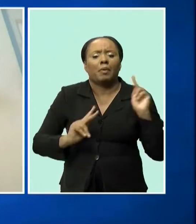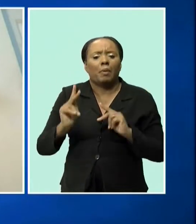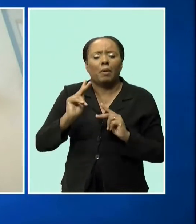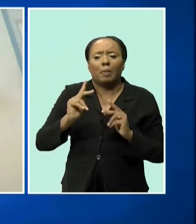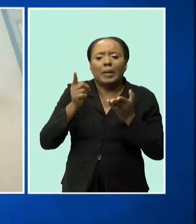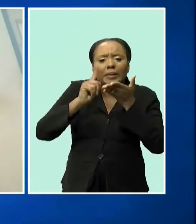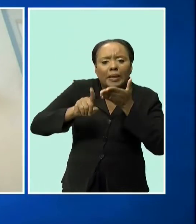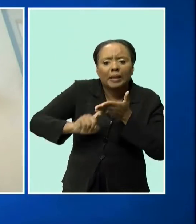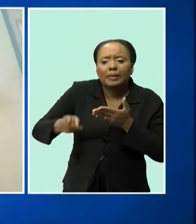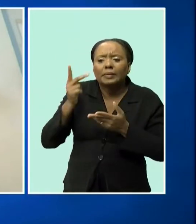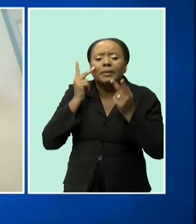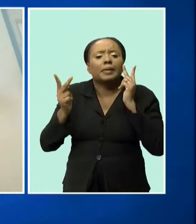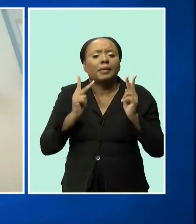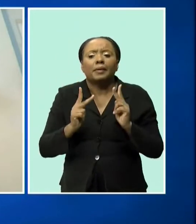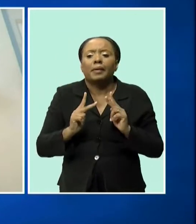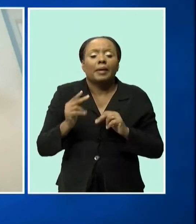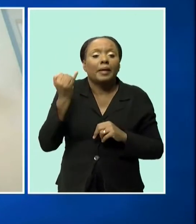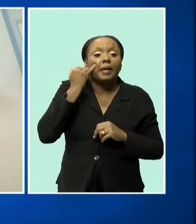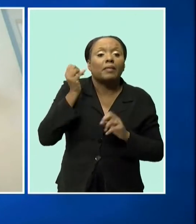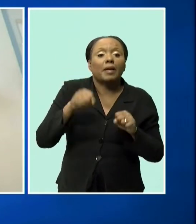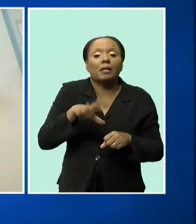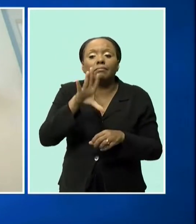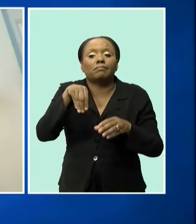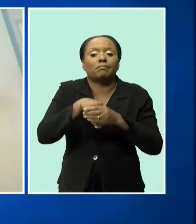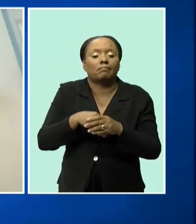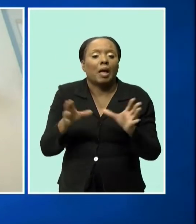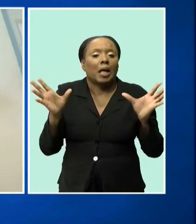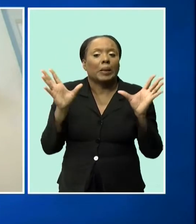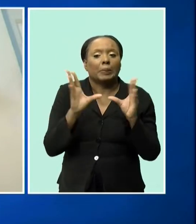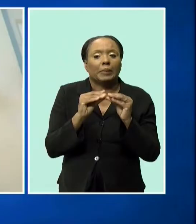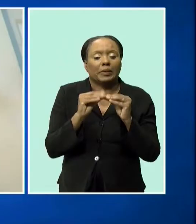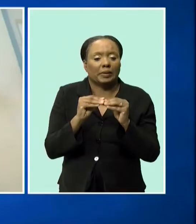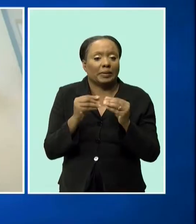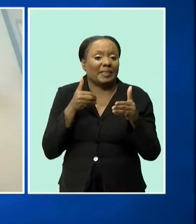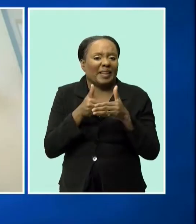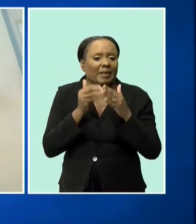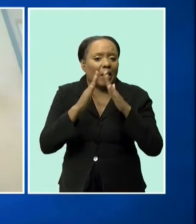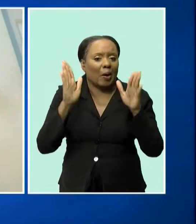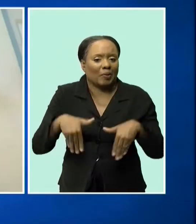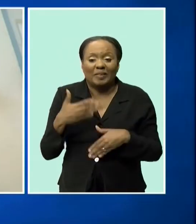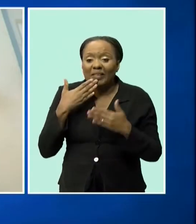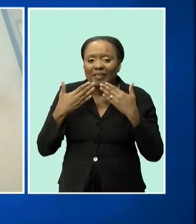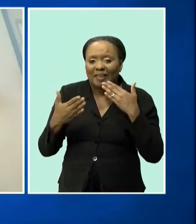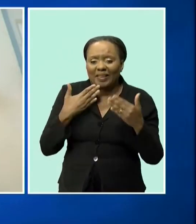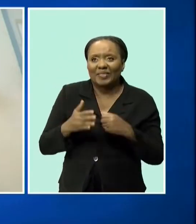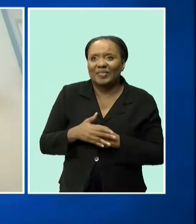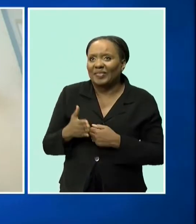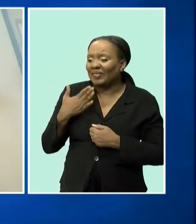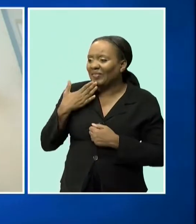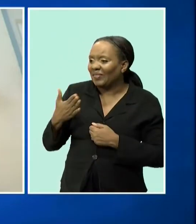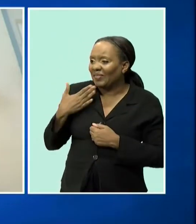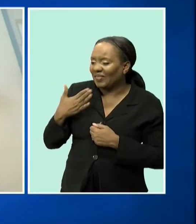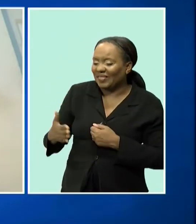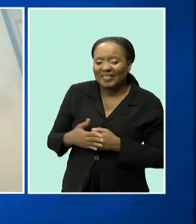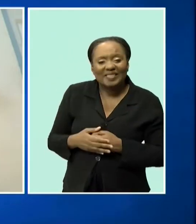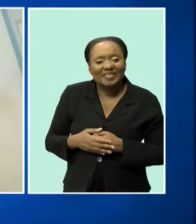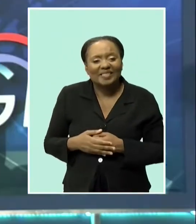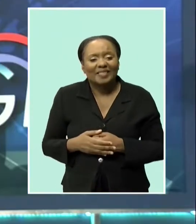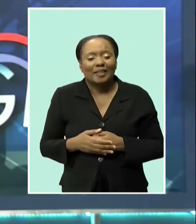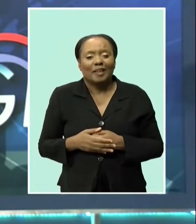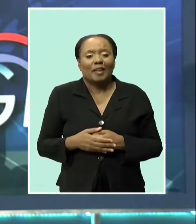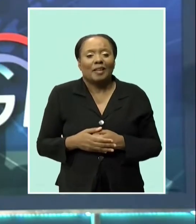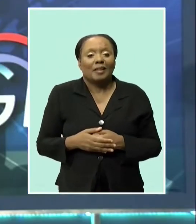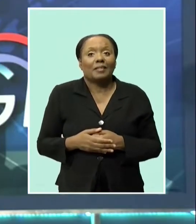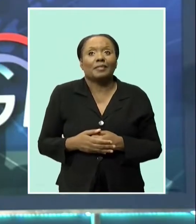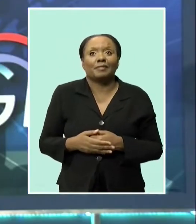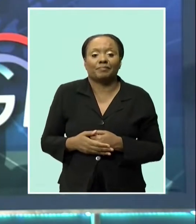where they can go to those meetings in the facility that's closest to them. Thank you so much for speaking with us this evening. And thank you. That